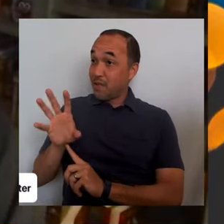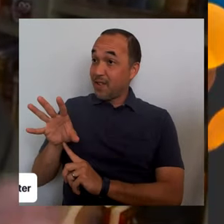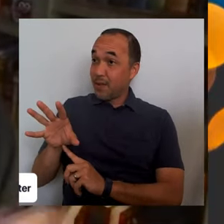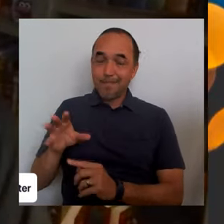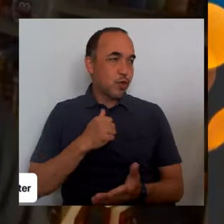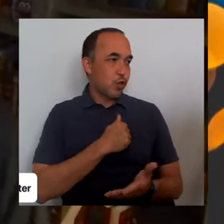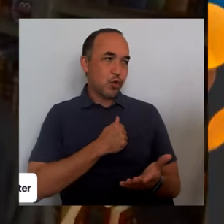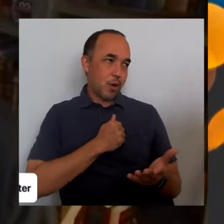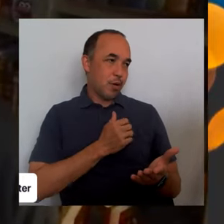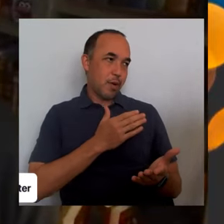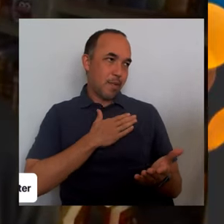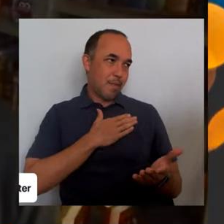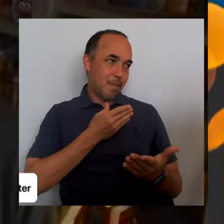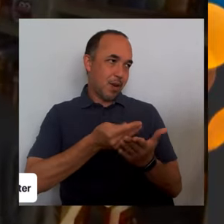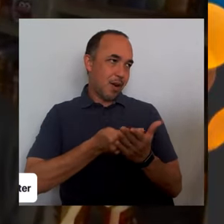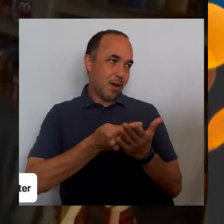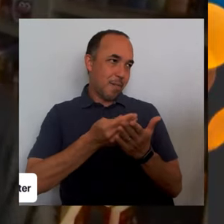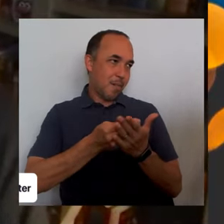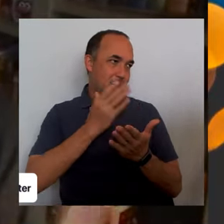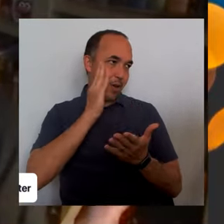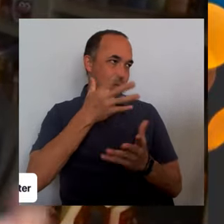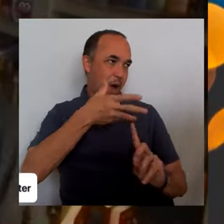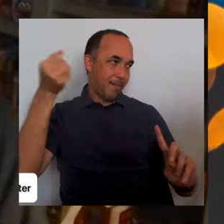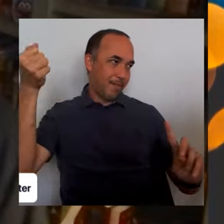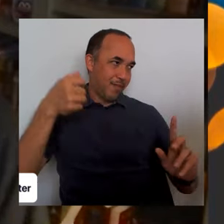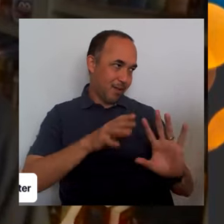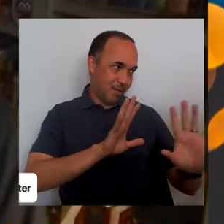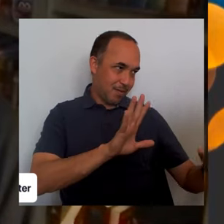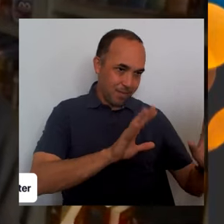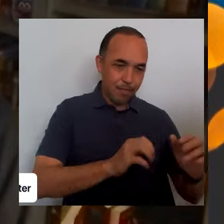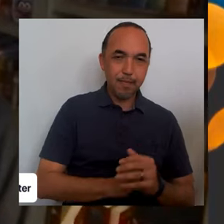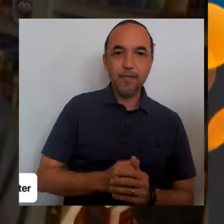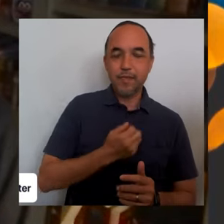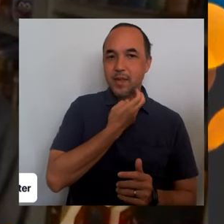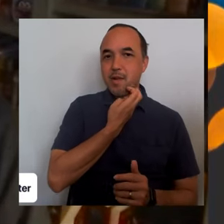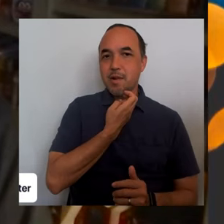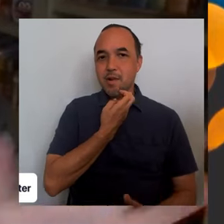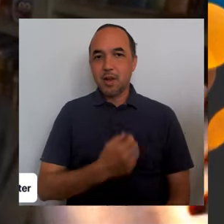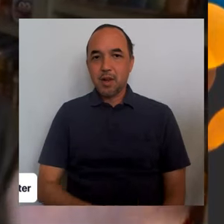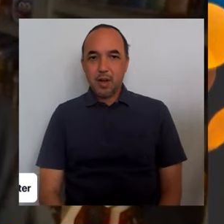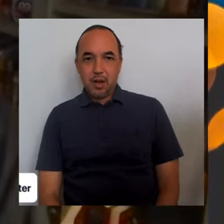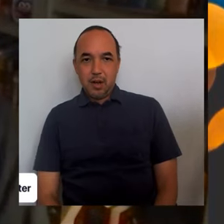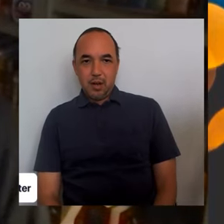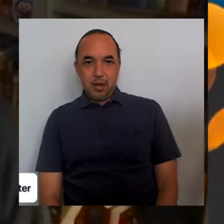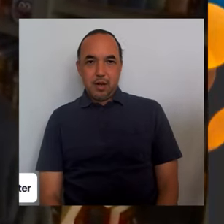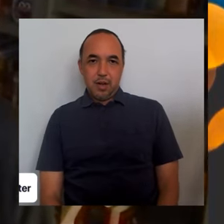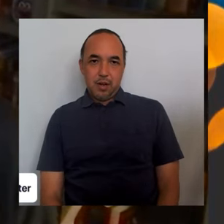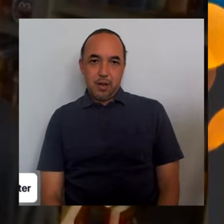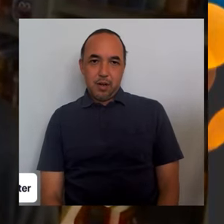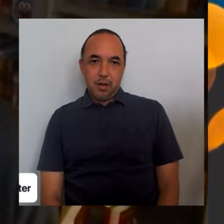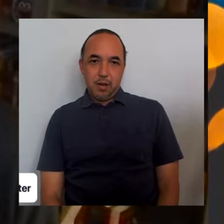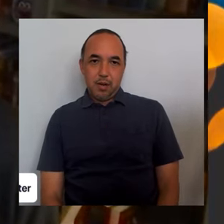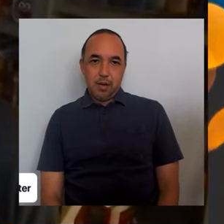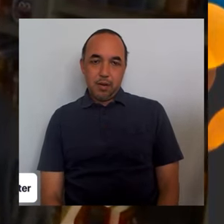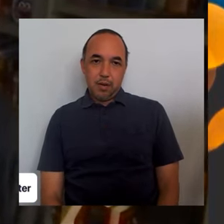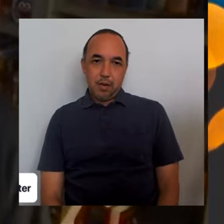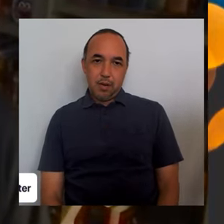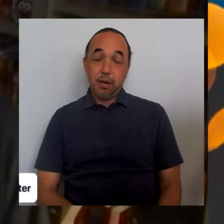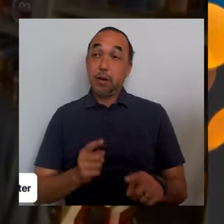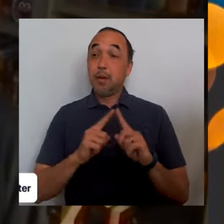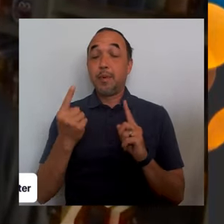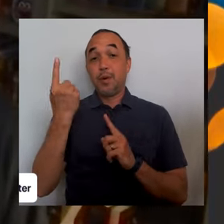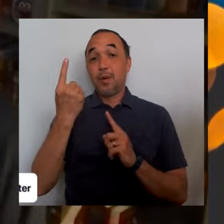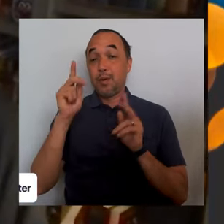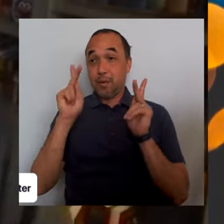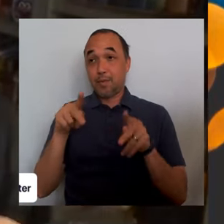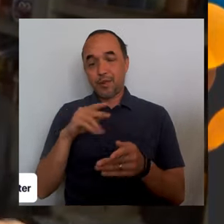that, I don't know what to do. Okay, but we did find Carolyn, who agreed to come to the house graciously,